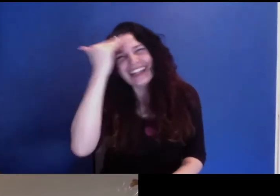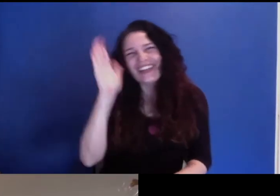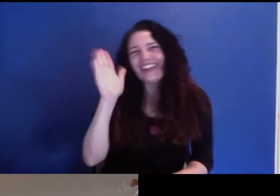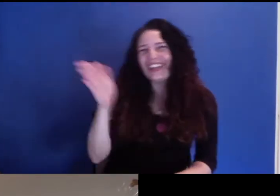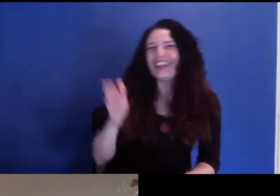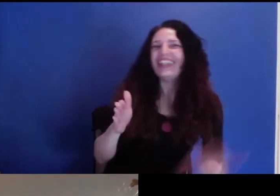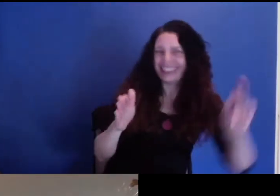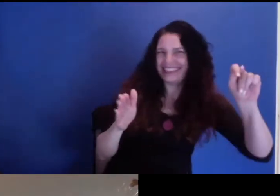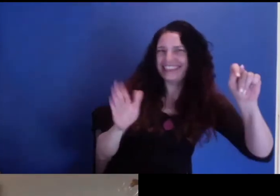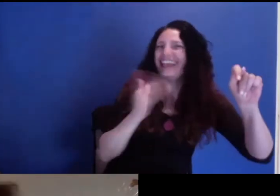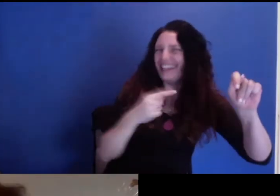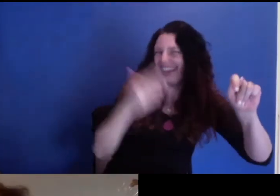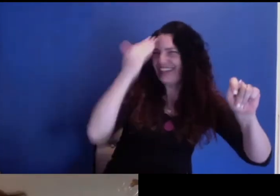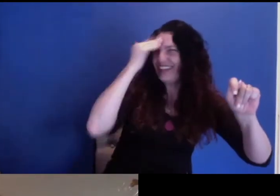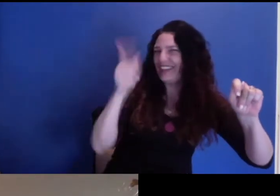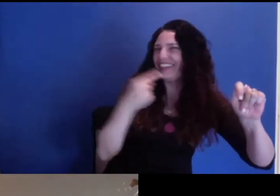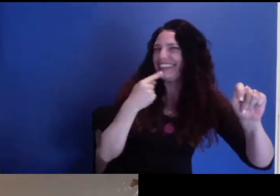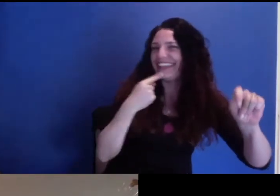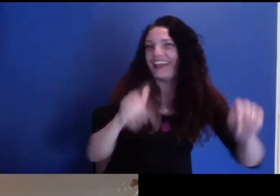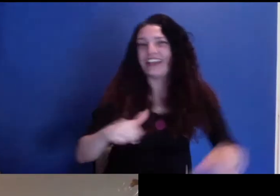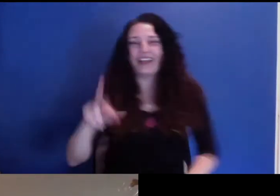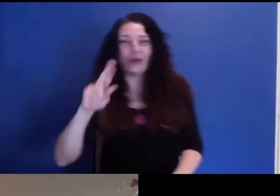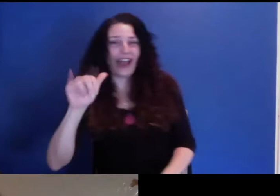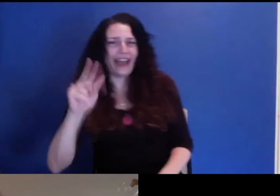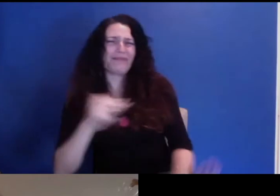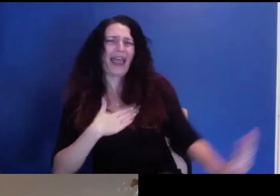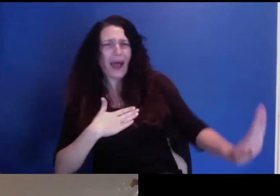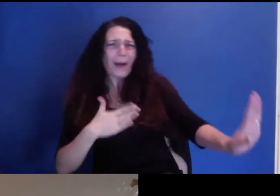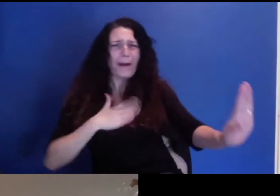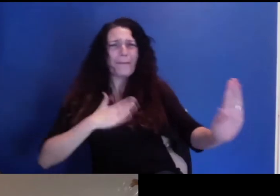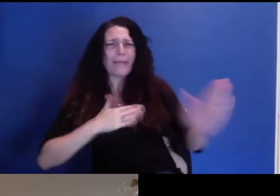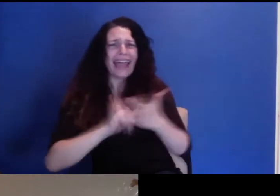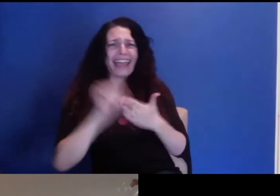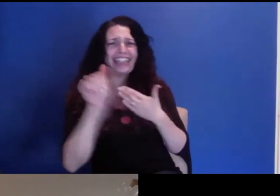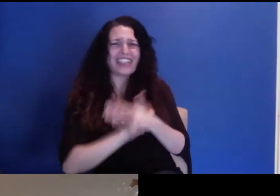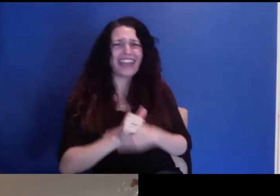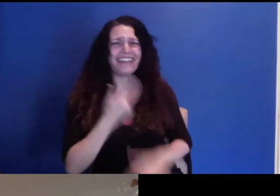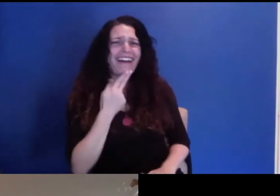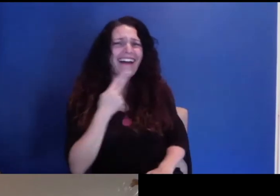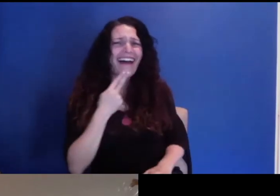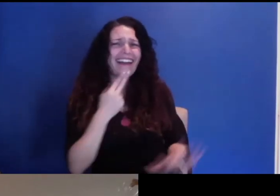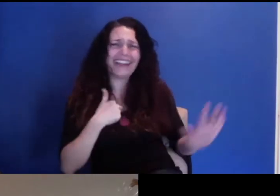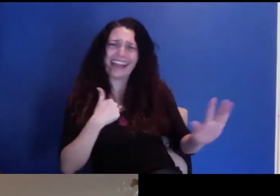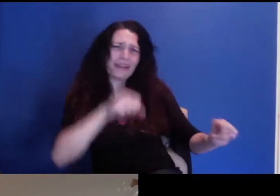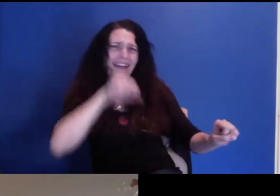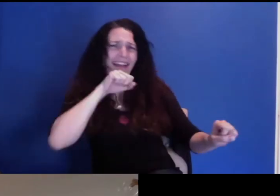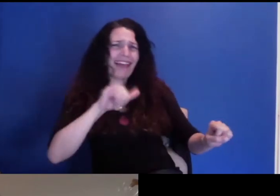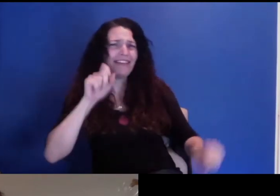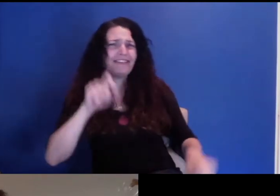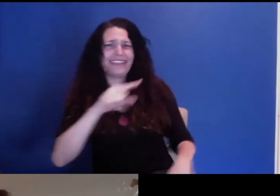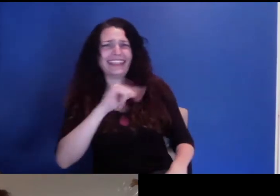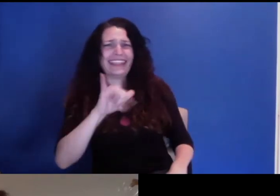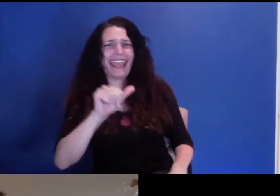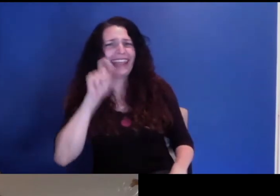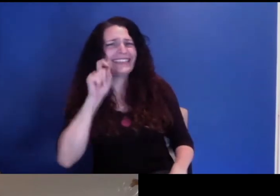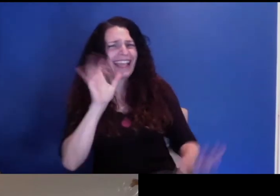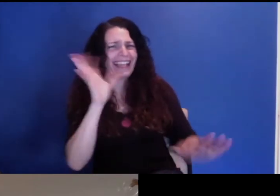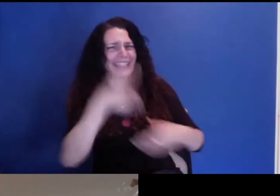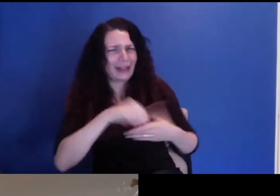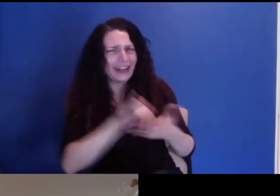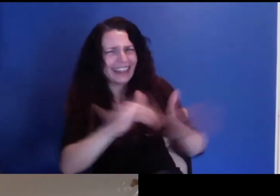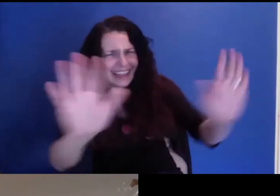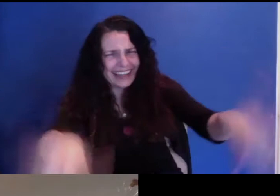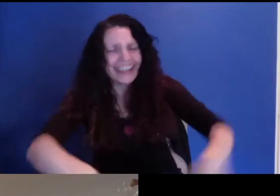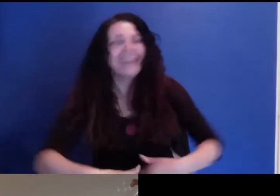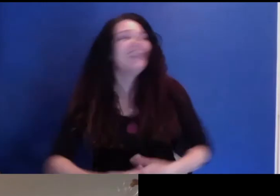has always been on my agenda, honey. You know, I'm gonna die on my anal sex hill. No, I mean, you know,